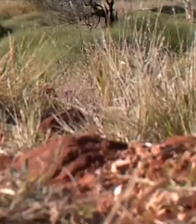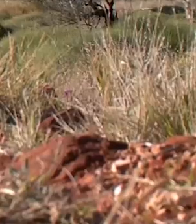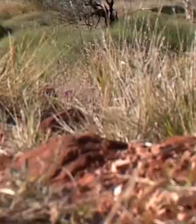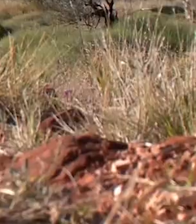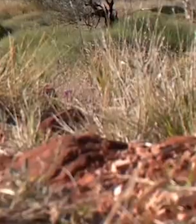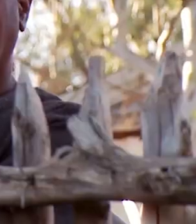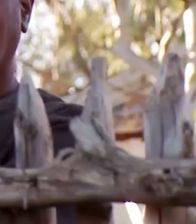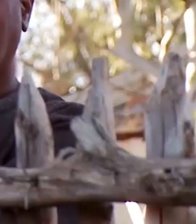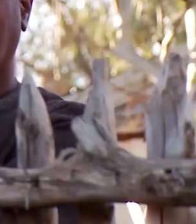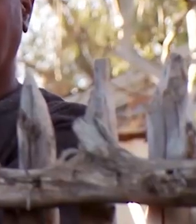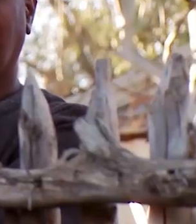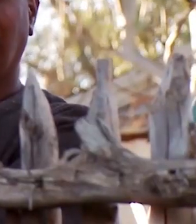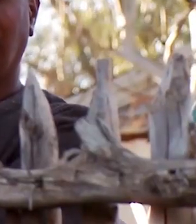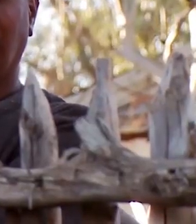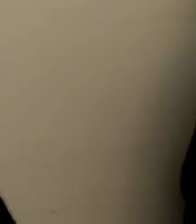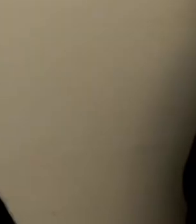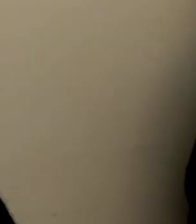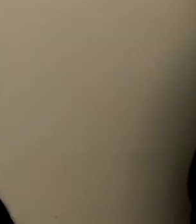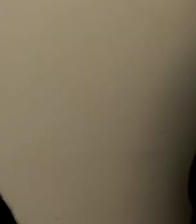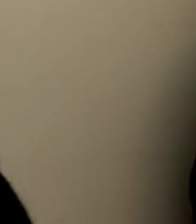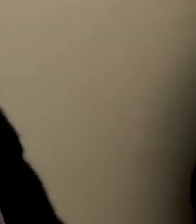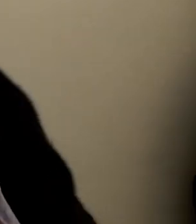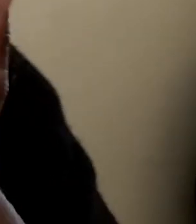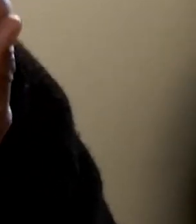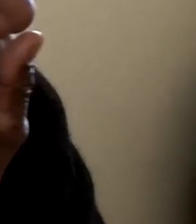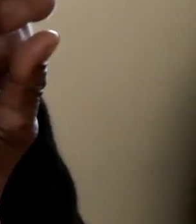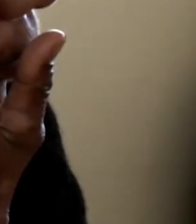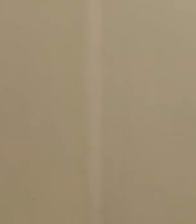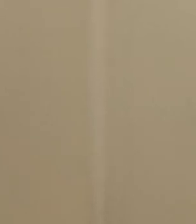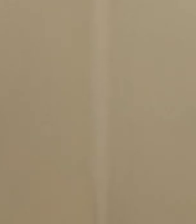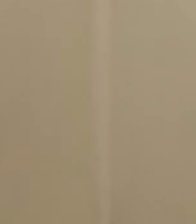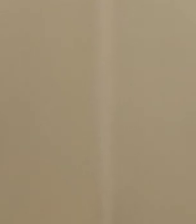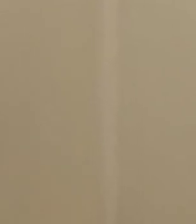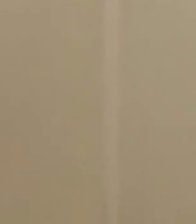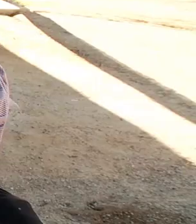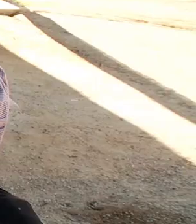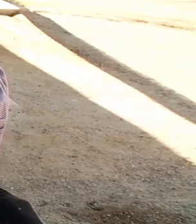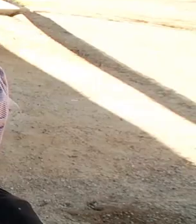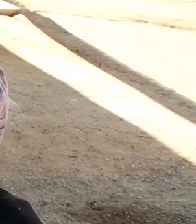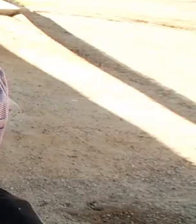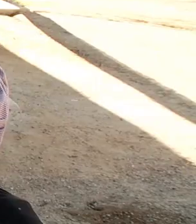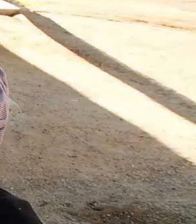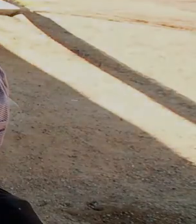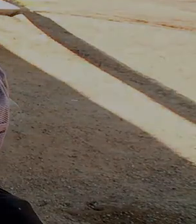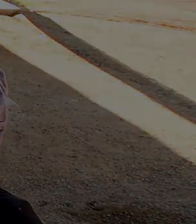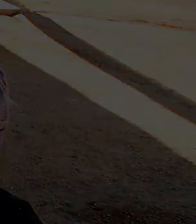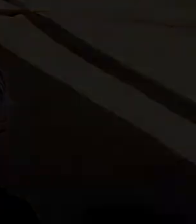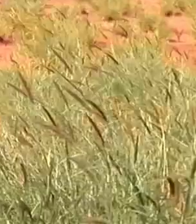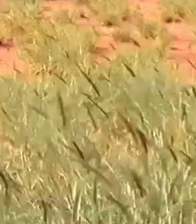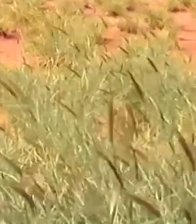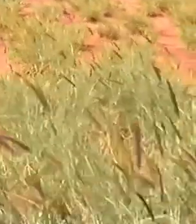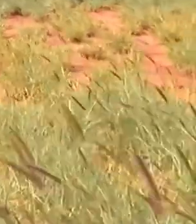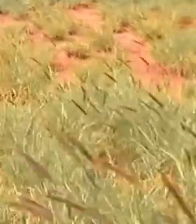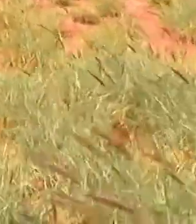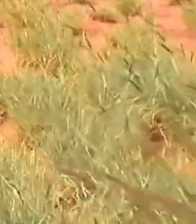A lot of the Namajiras are in really quite desperate situations. It's falling apart, you know, bit